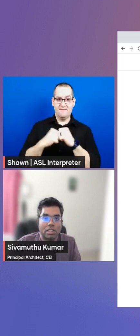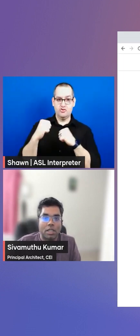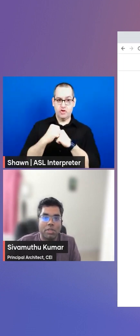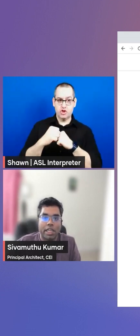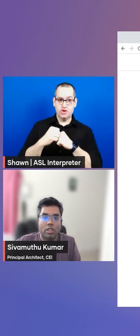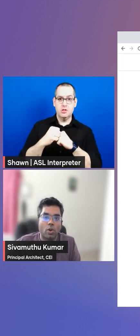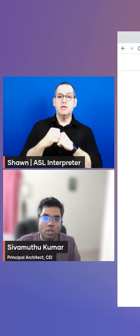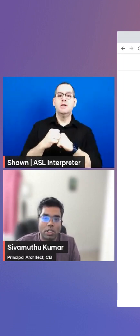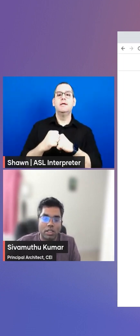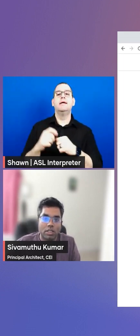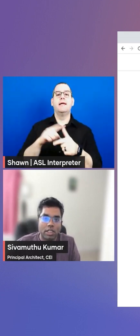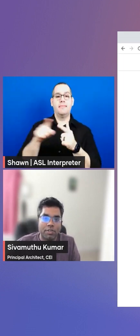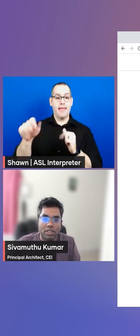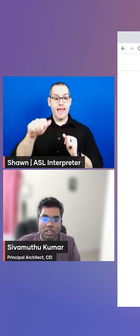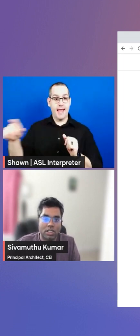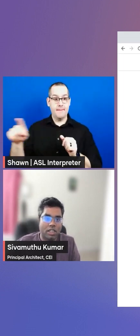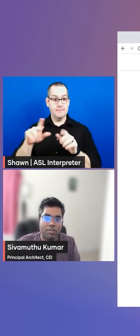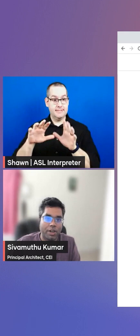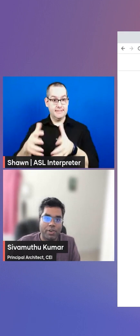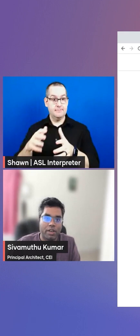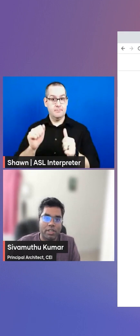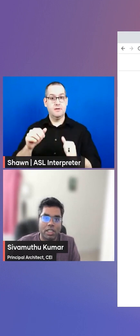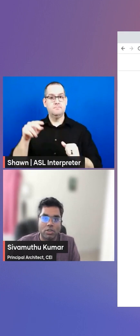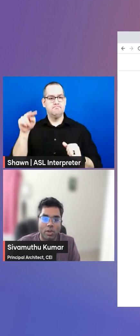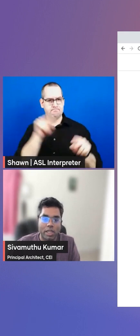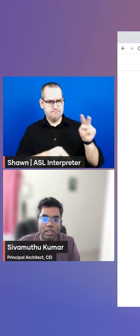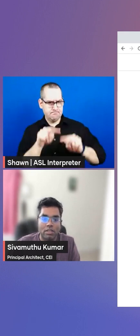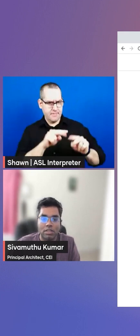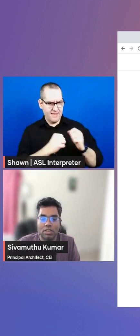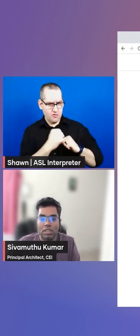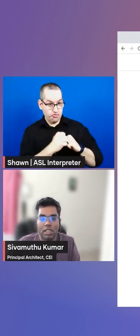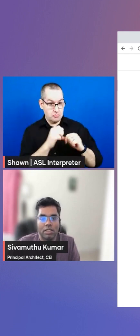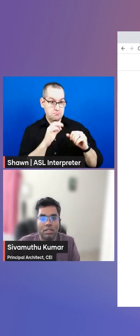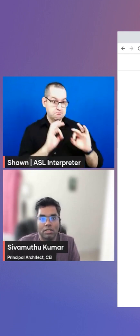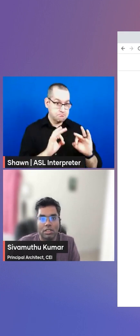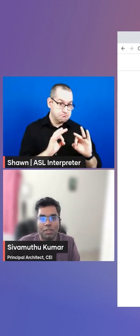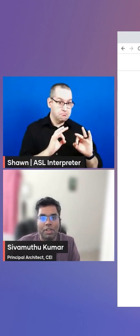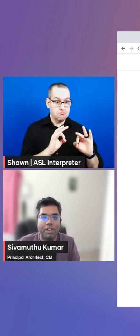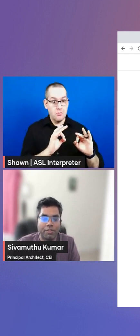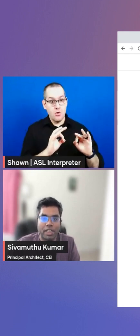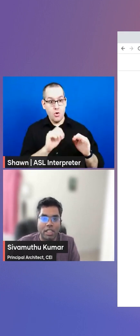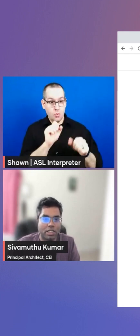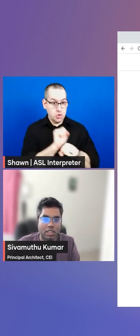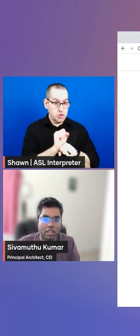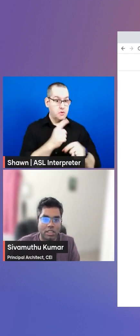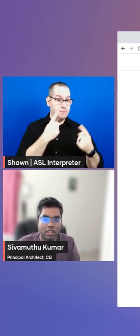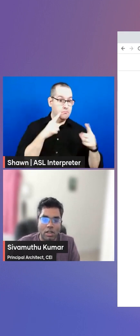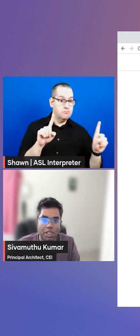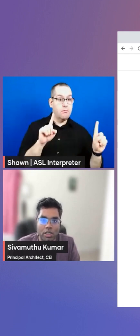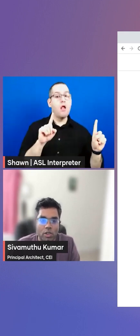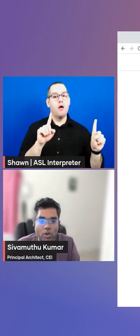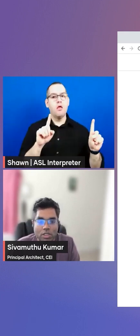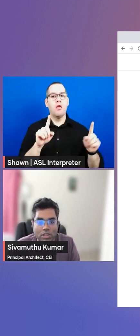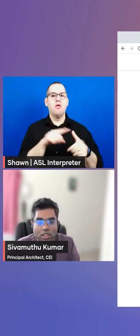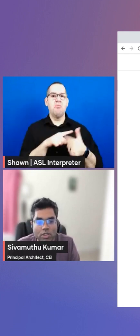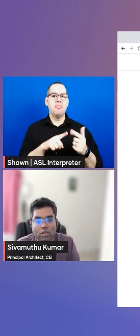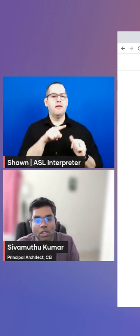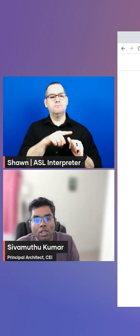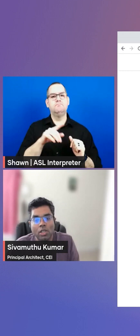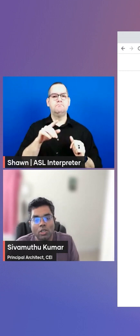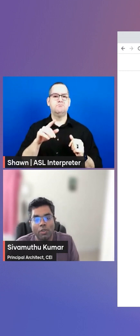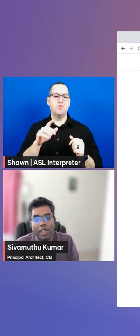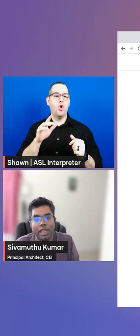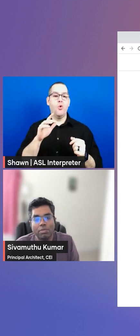like the application team, they can go to the infrastructure and verify everything is working. Then if they verify, then it just like automatically closes the